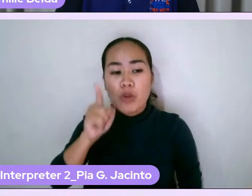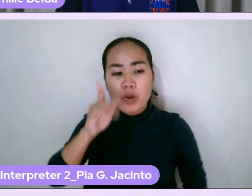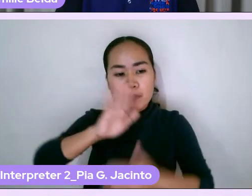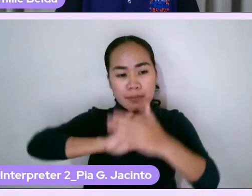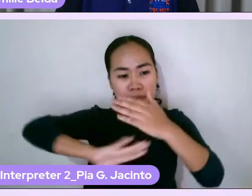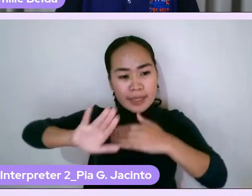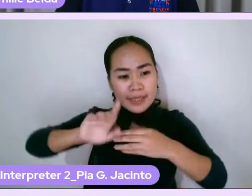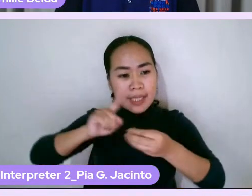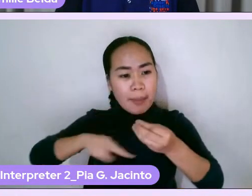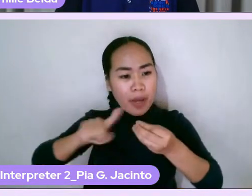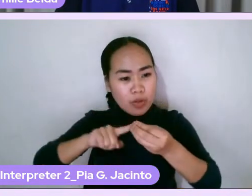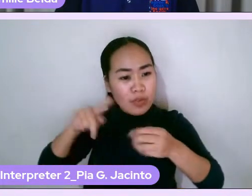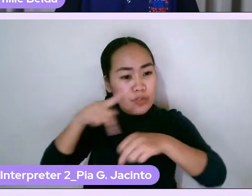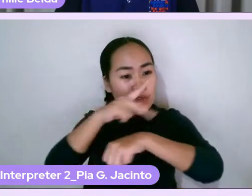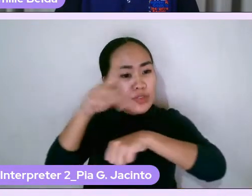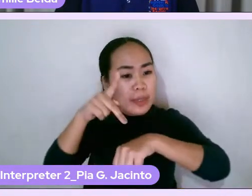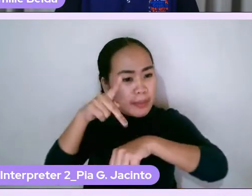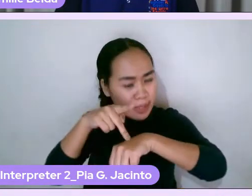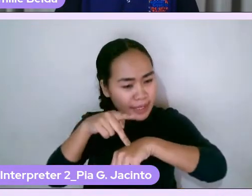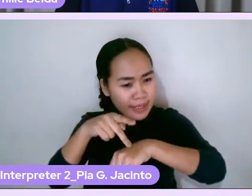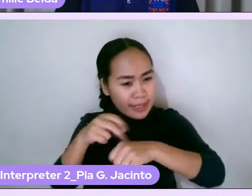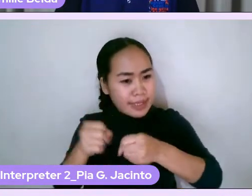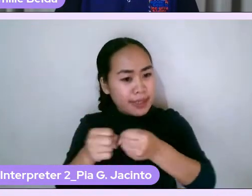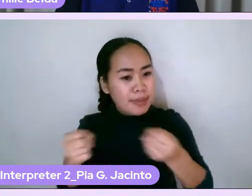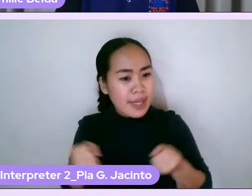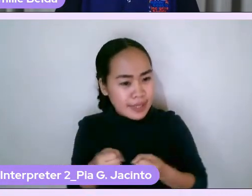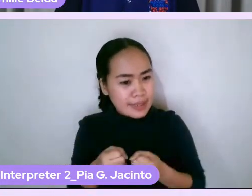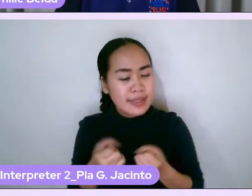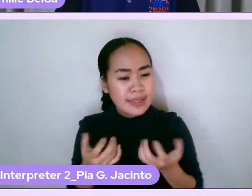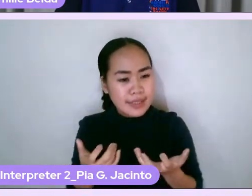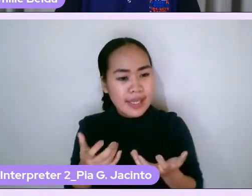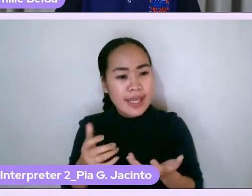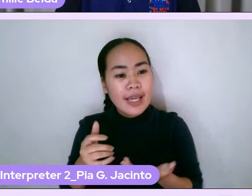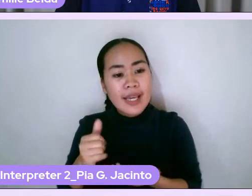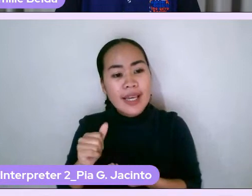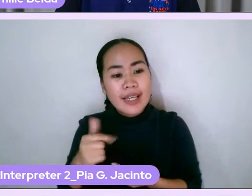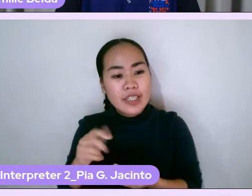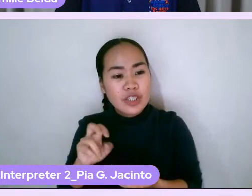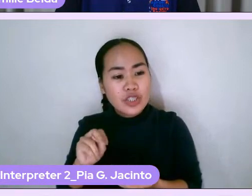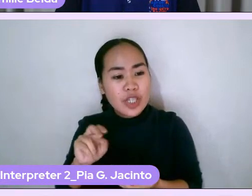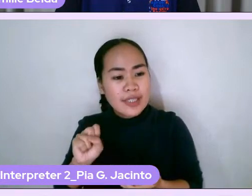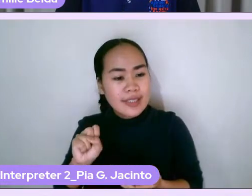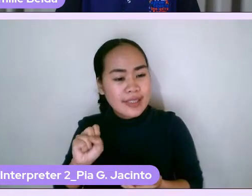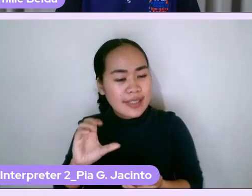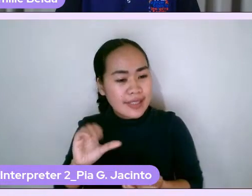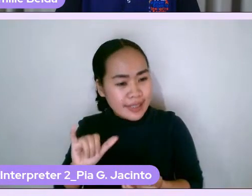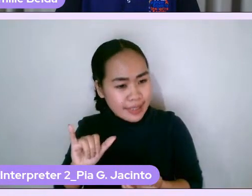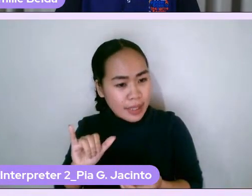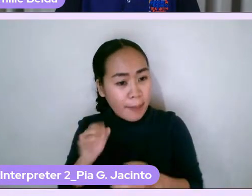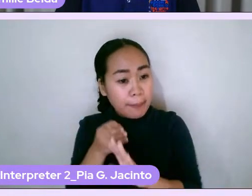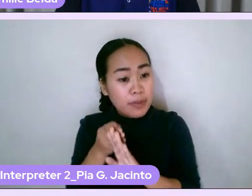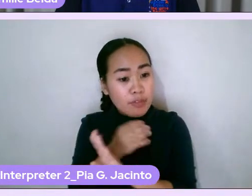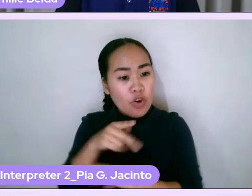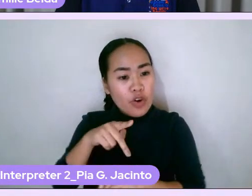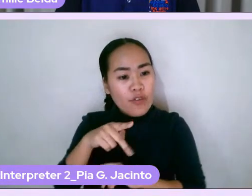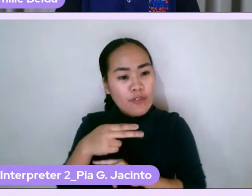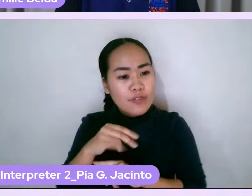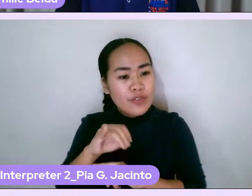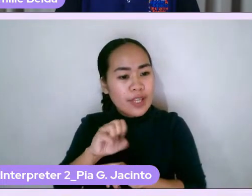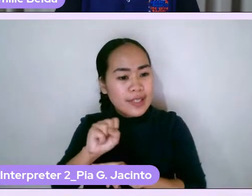Space Agency. So before siya maging PhilSA, sa ASTI nag-start